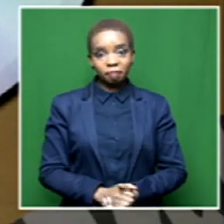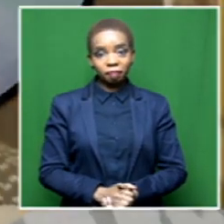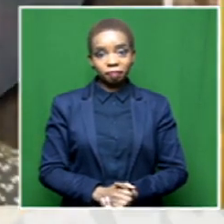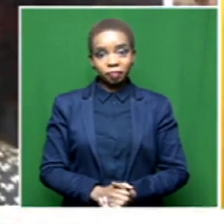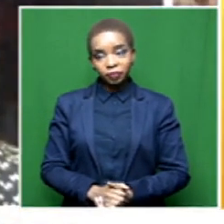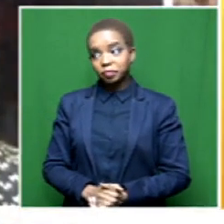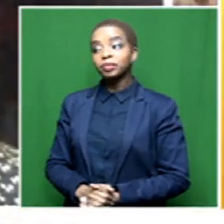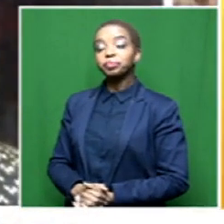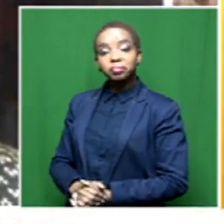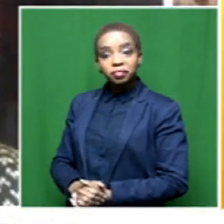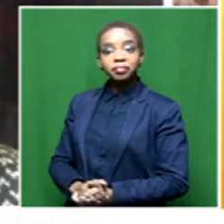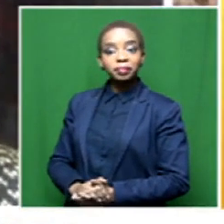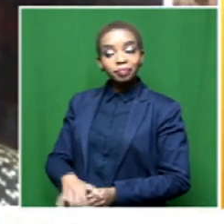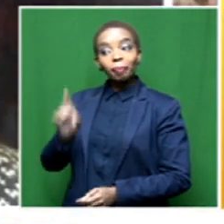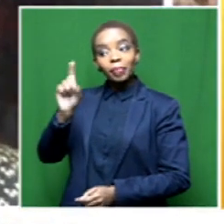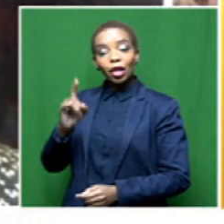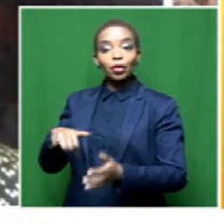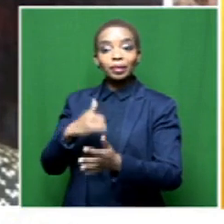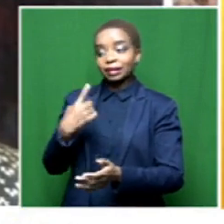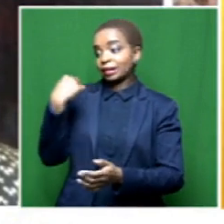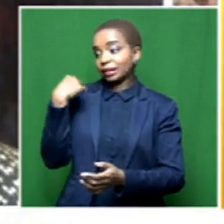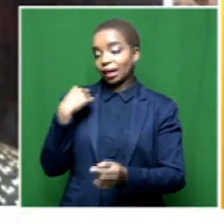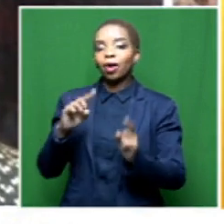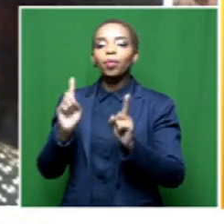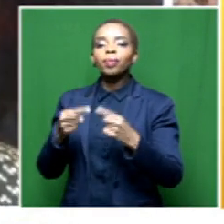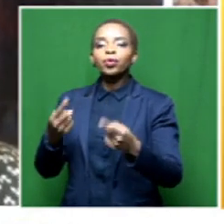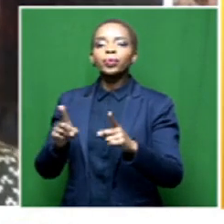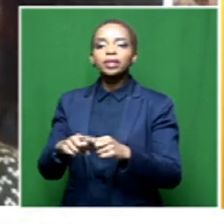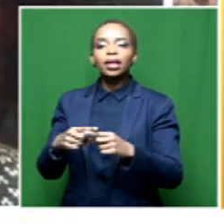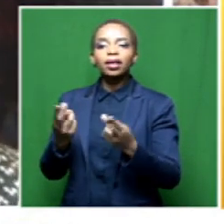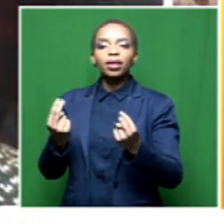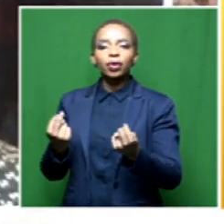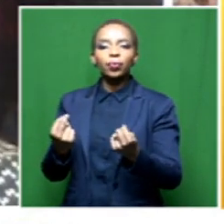Man, and you've just released Ubizo, The Calling. What has been the response like so far?